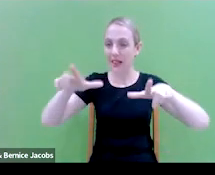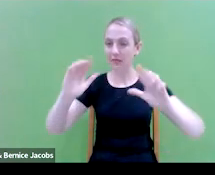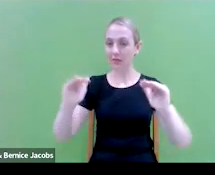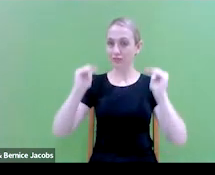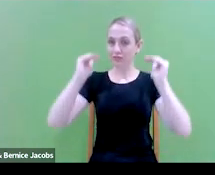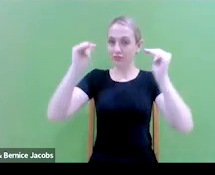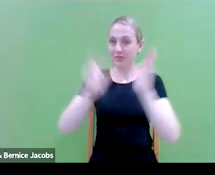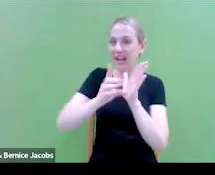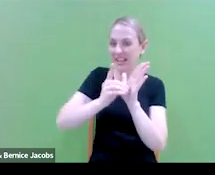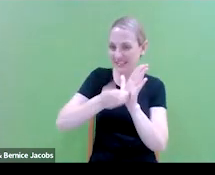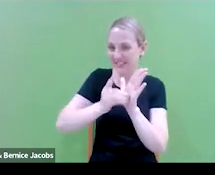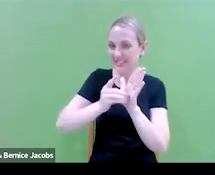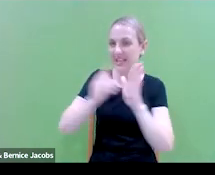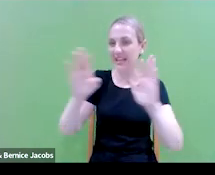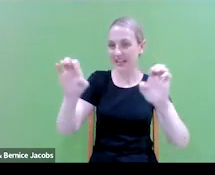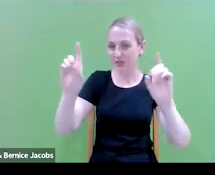design education.